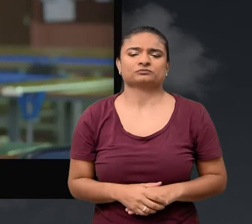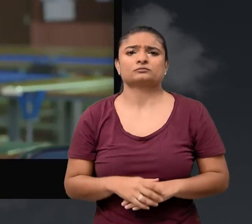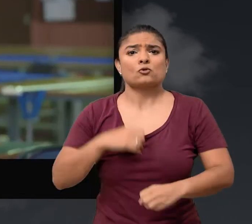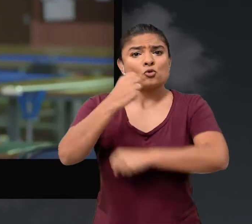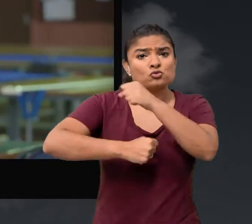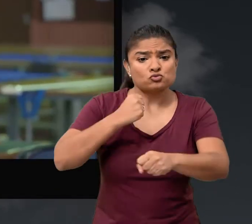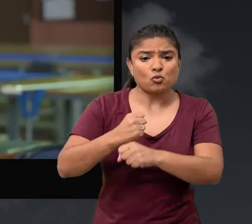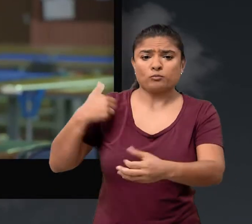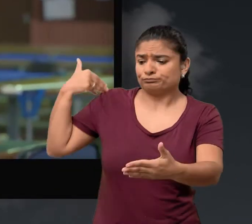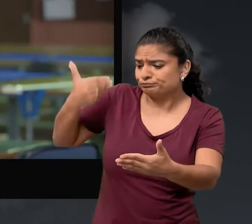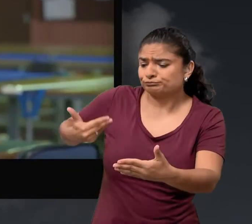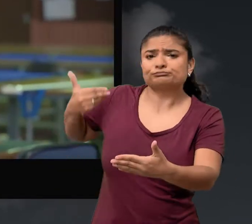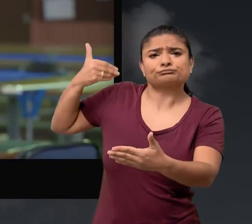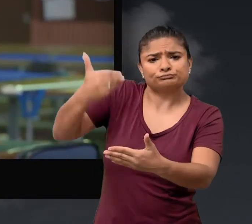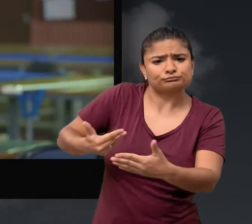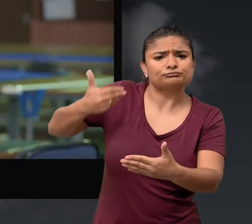Ngisebenzile la